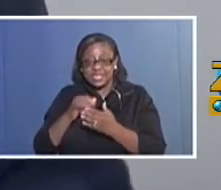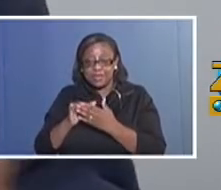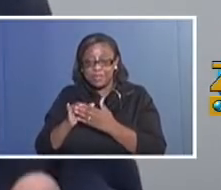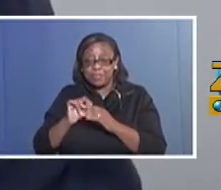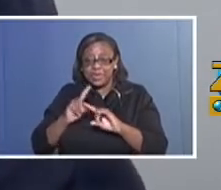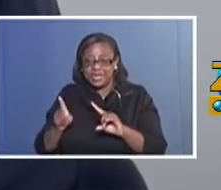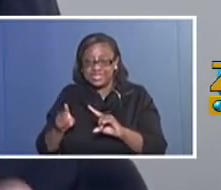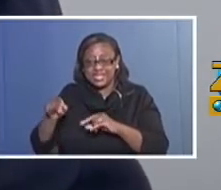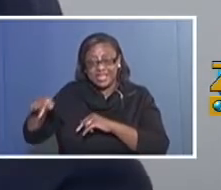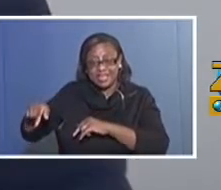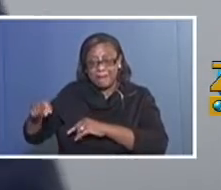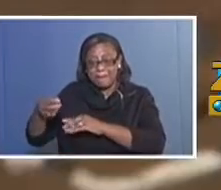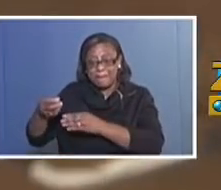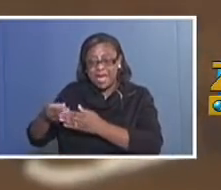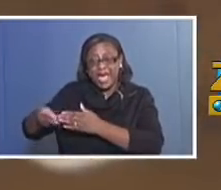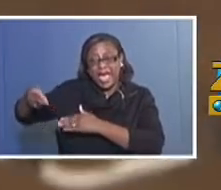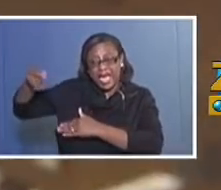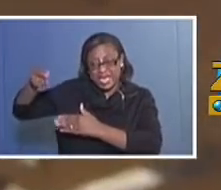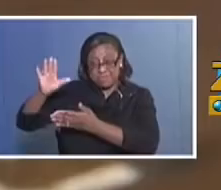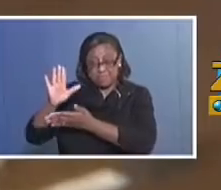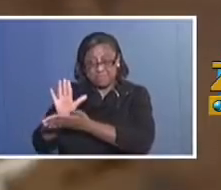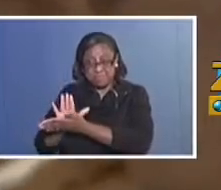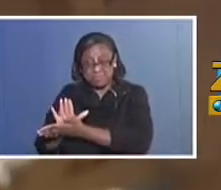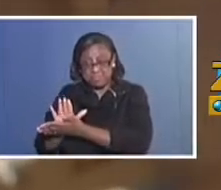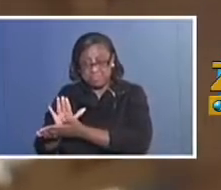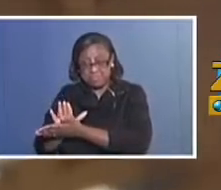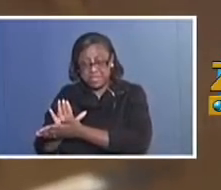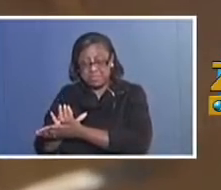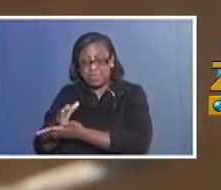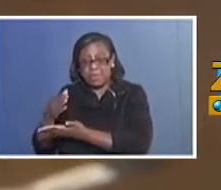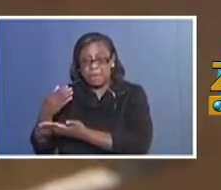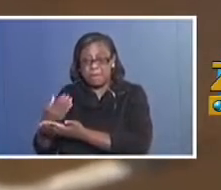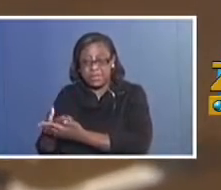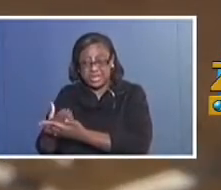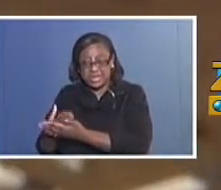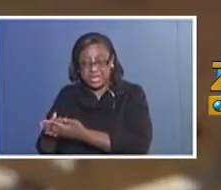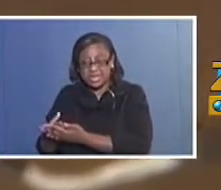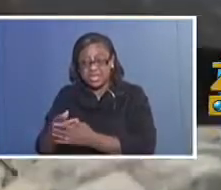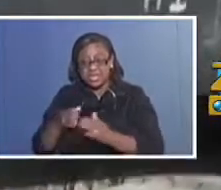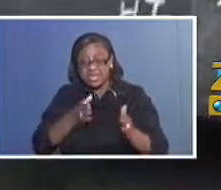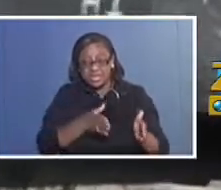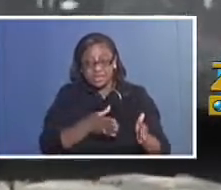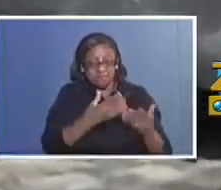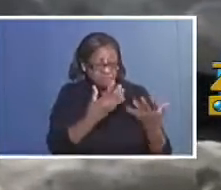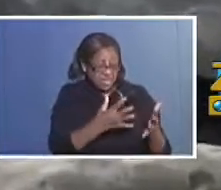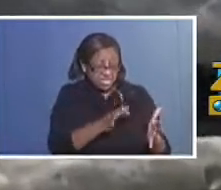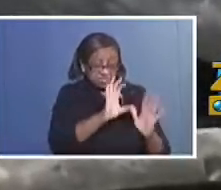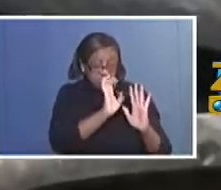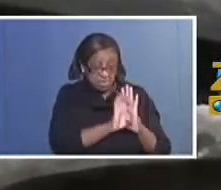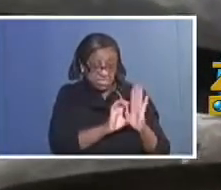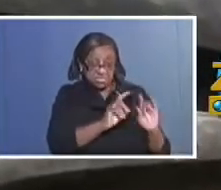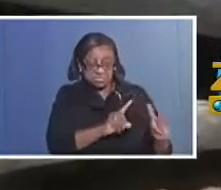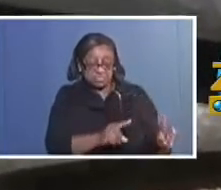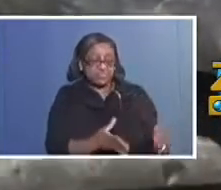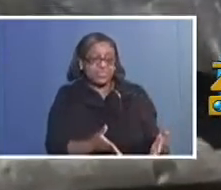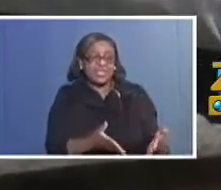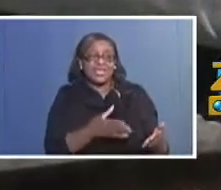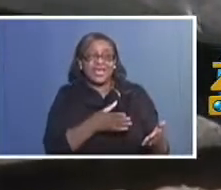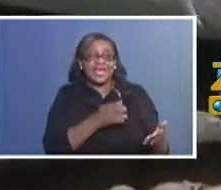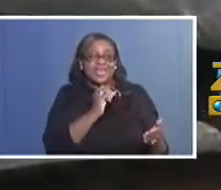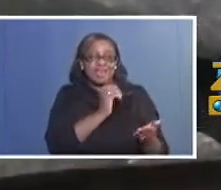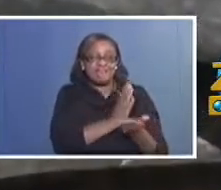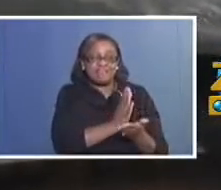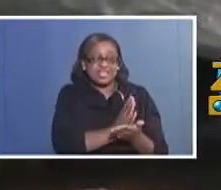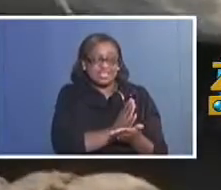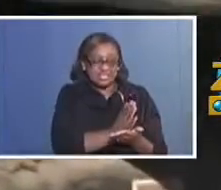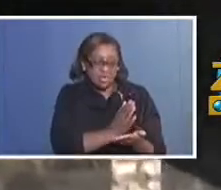higher than the one in Spring City. Millions of dollars in contracts issued, but many question if taxpayers received bang for